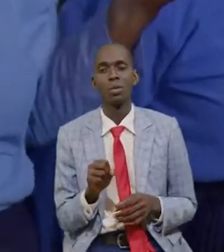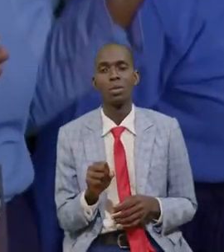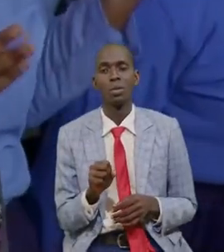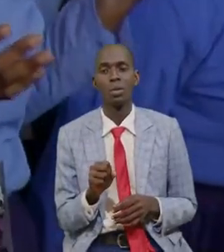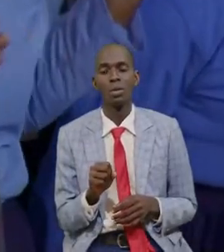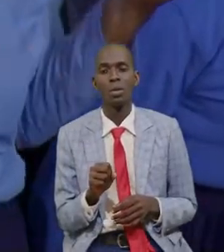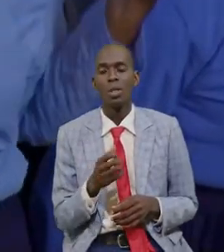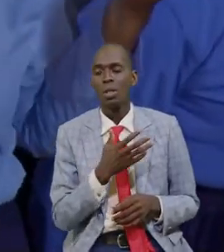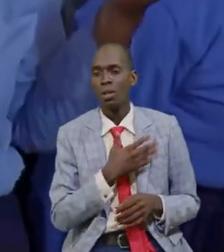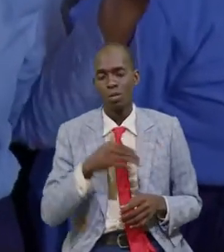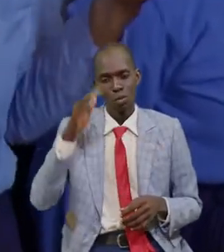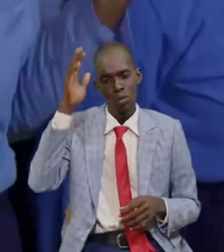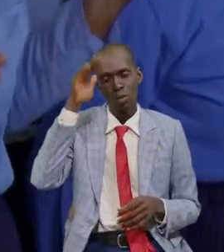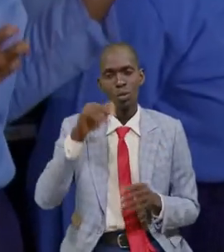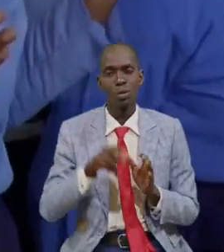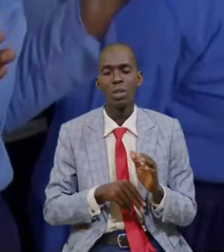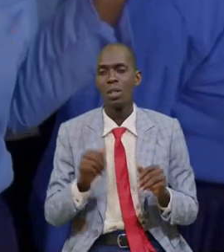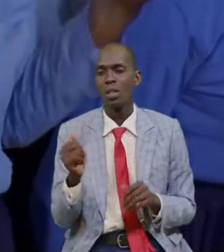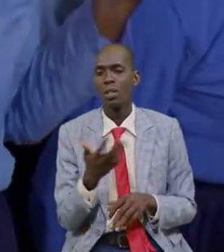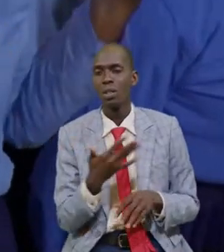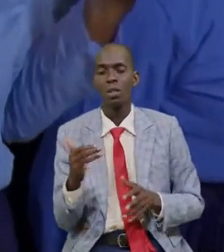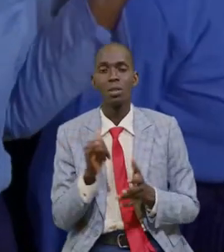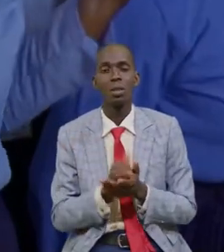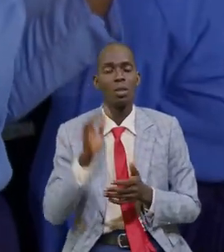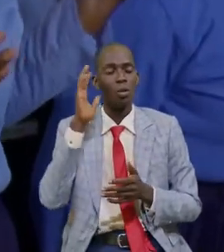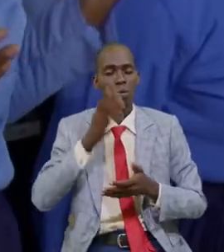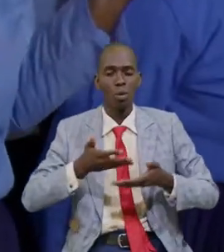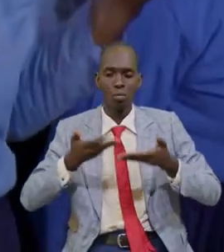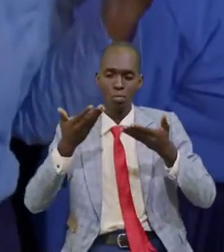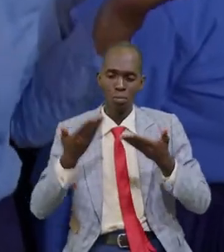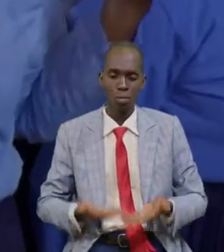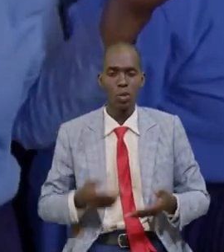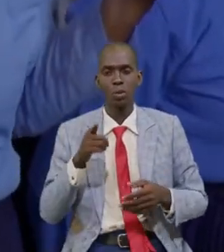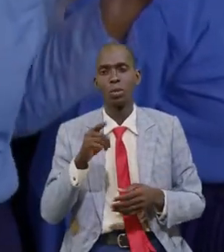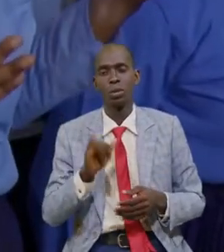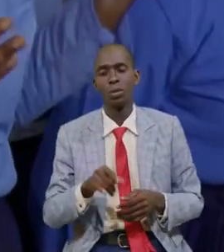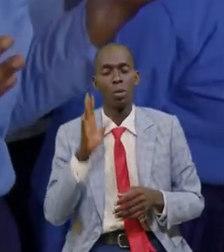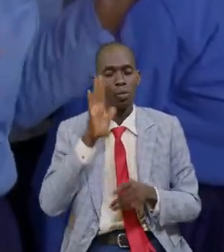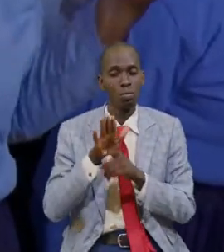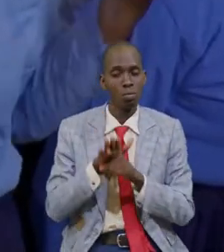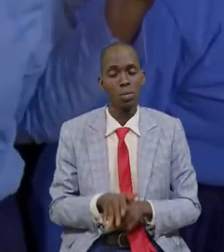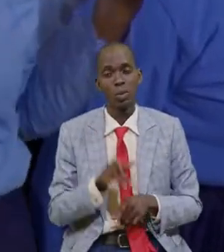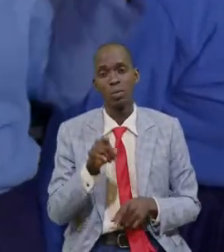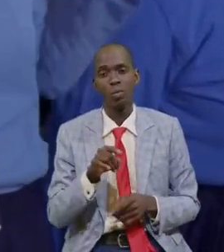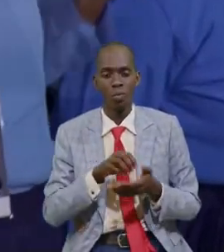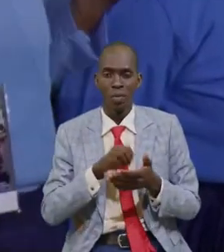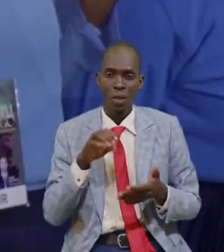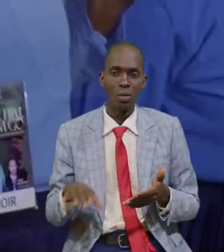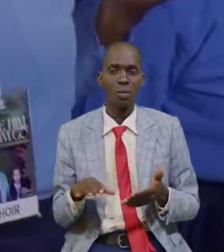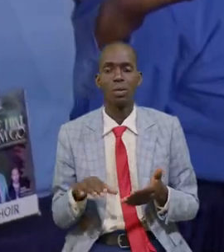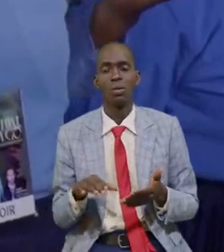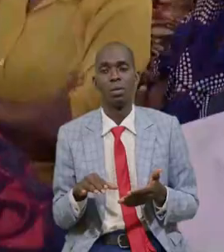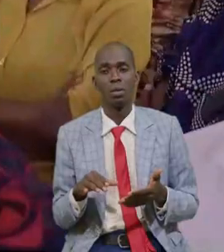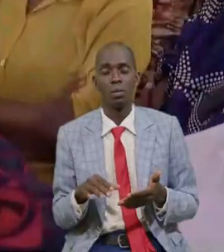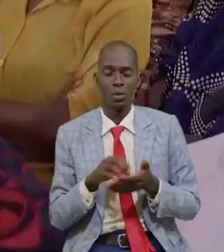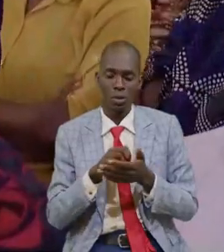naughtiness, anything that will weigh you down. Remove them, remove them, remove